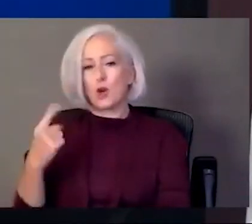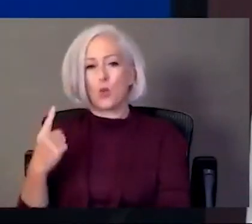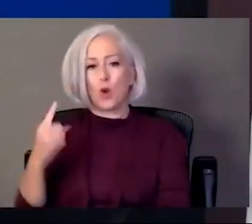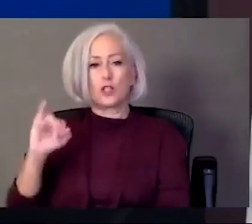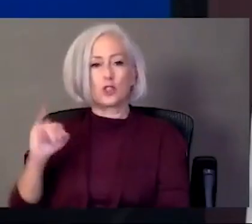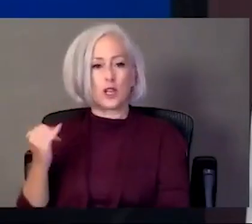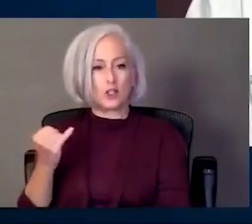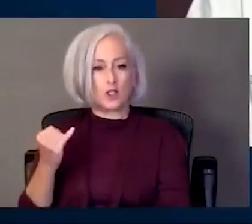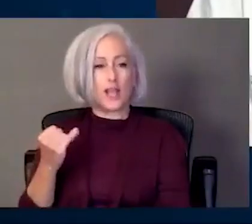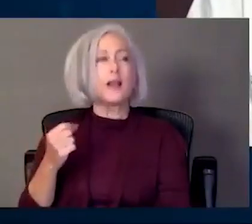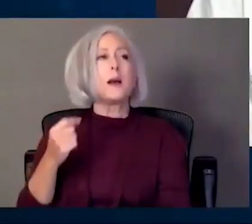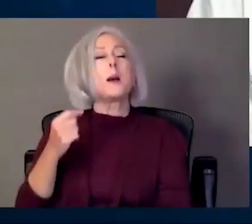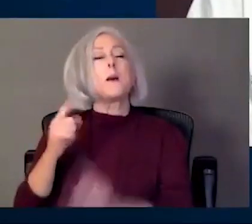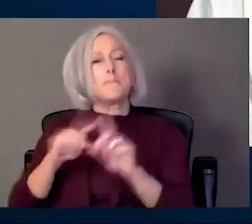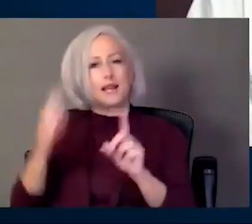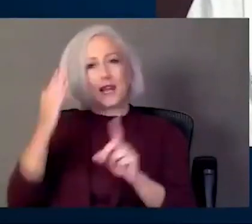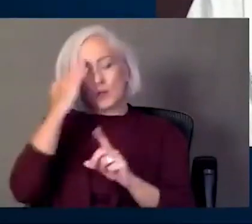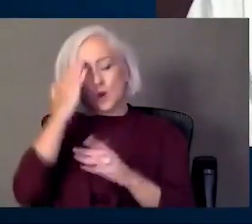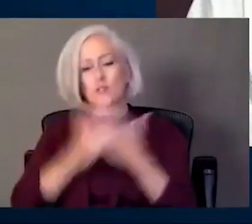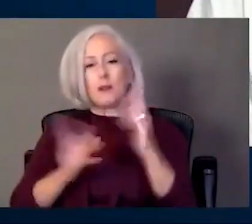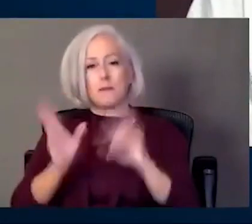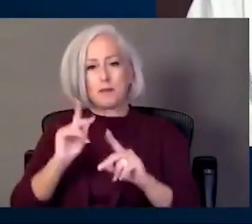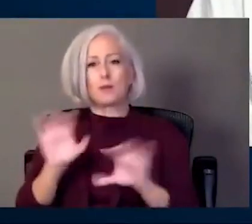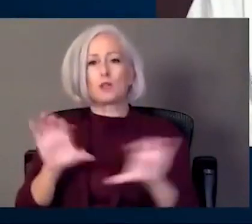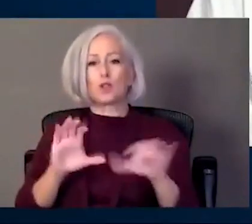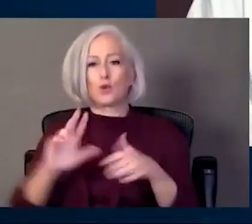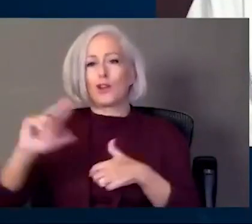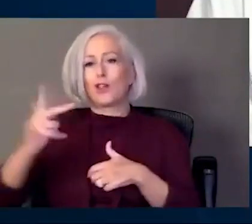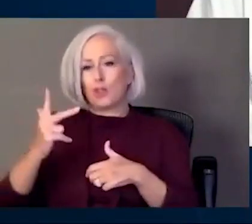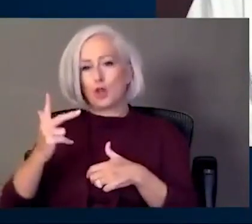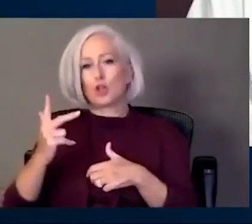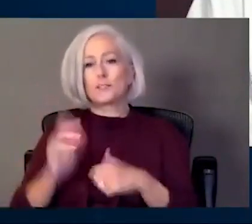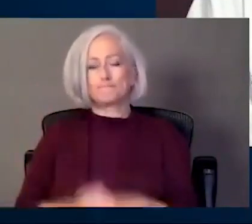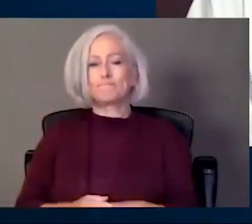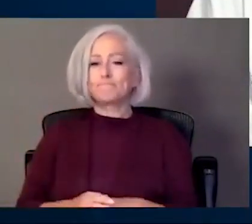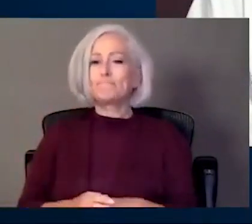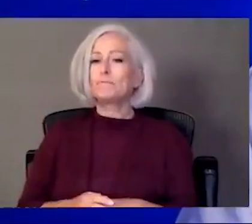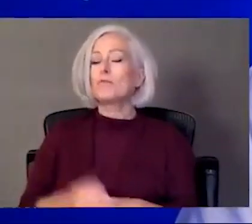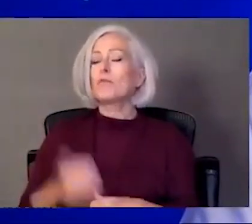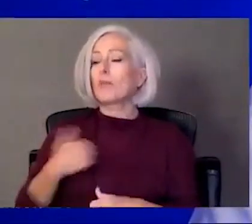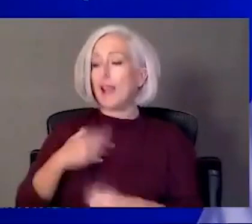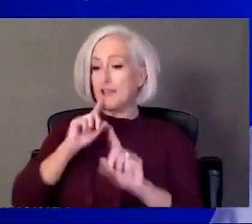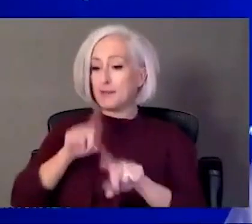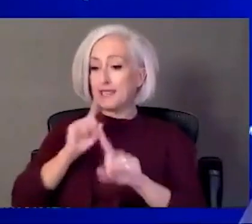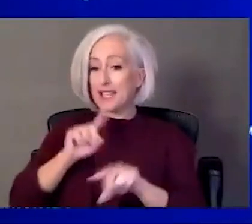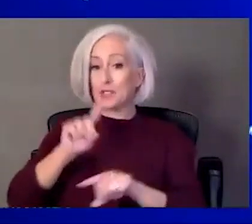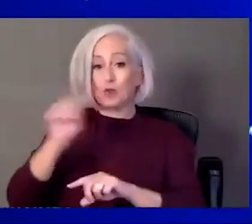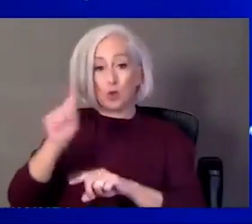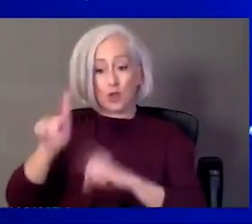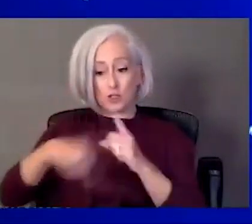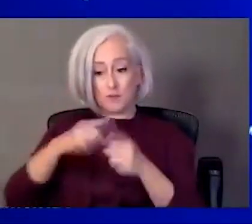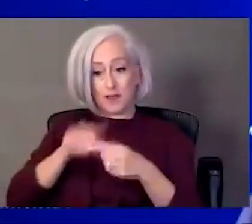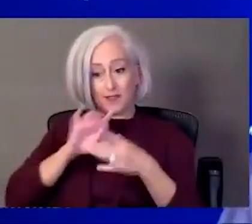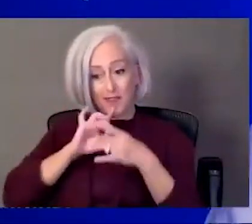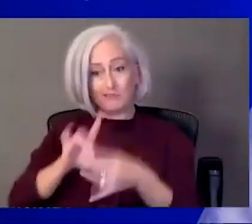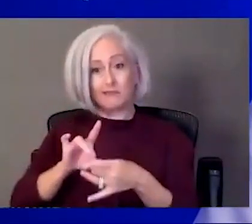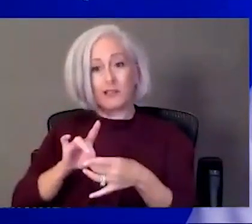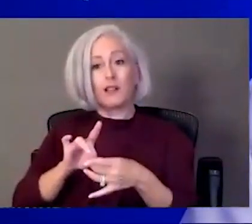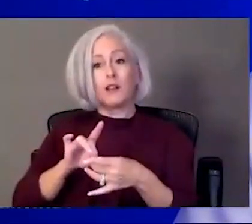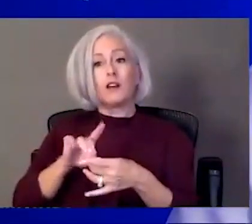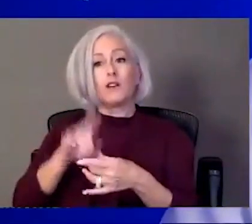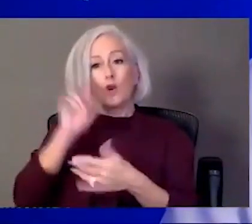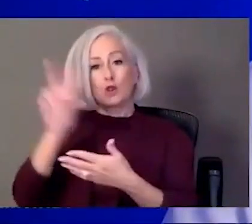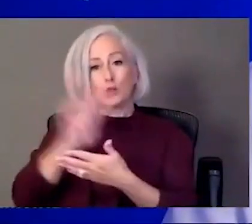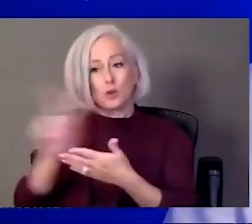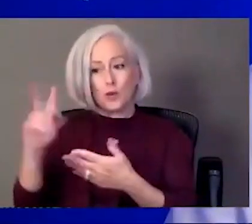exactly that. Yeah, and I've been answering questions like this for 2 weeks now about that. Again, the official guidance, and we do adhere to the official guidance,